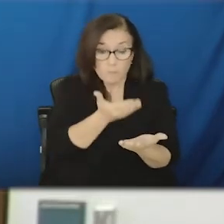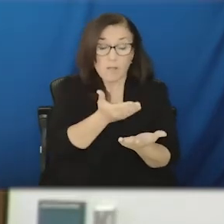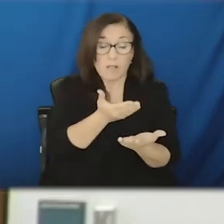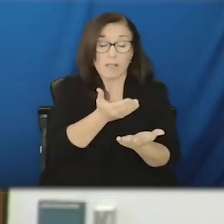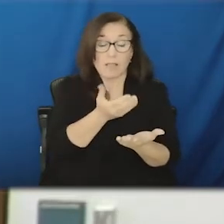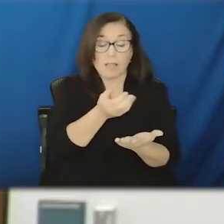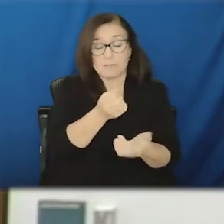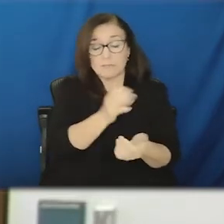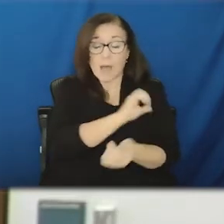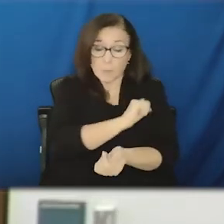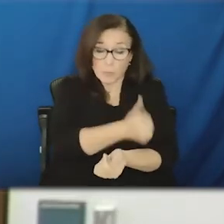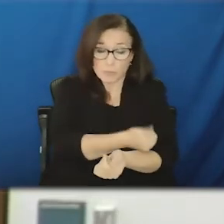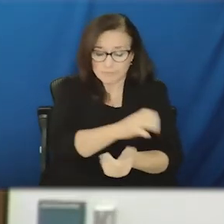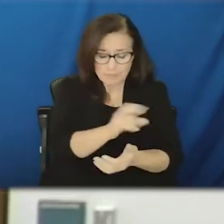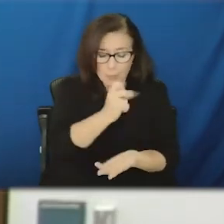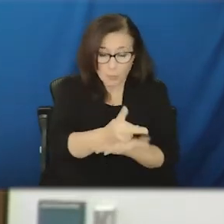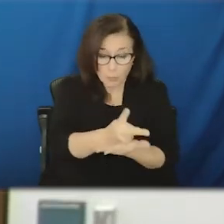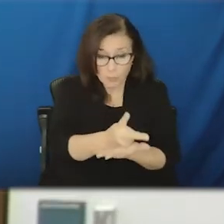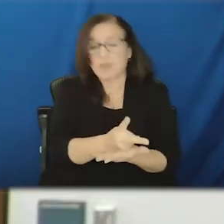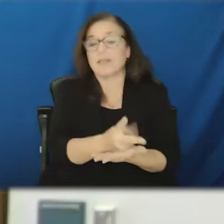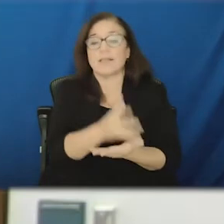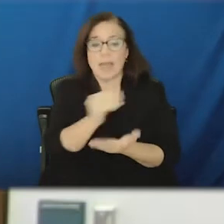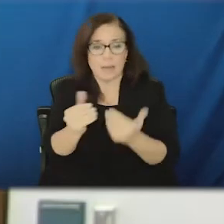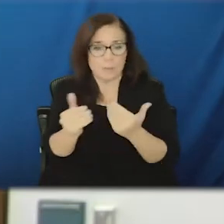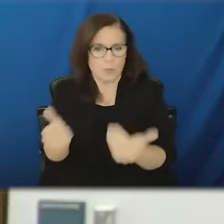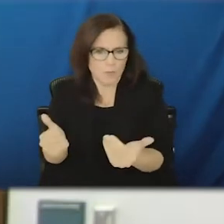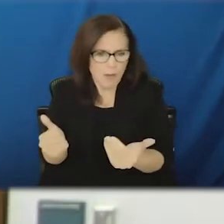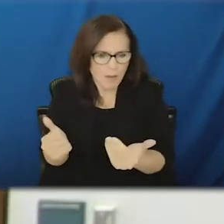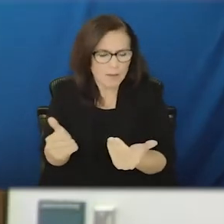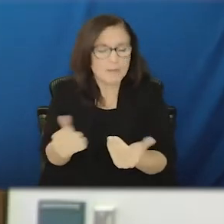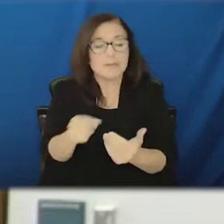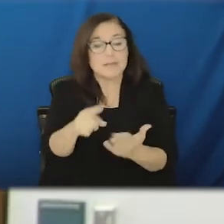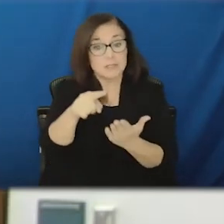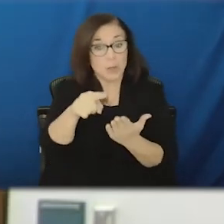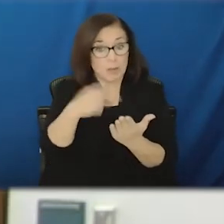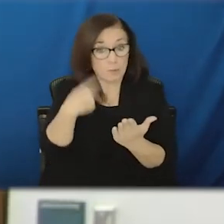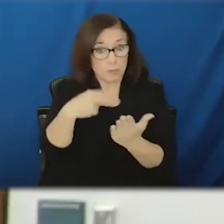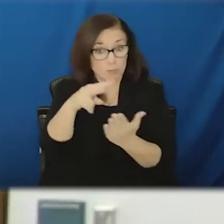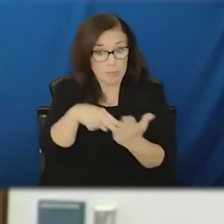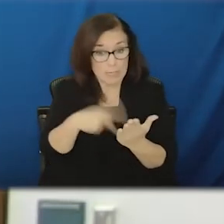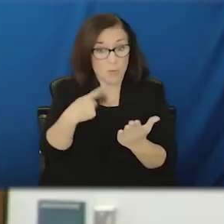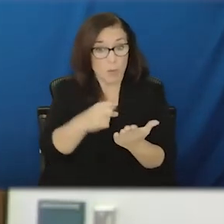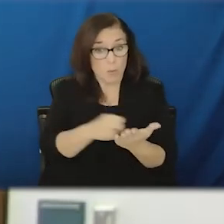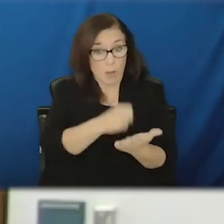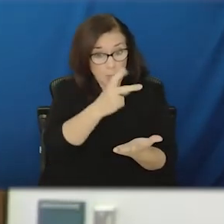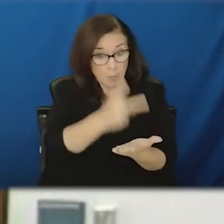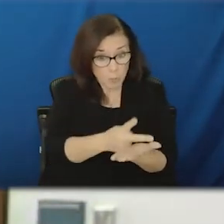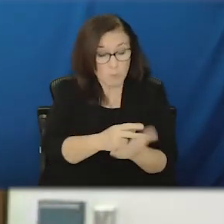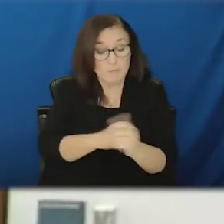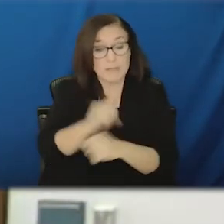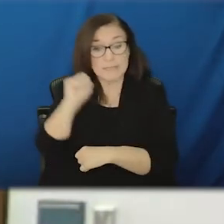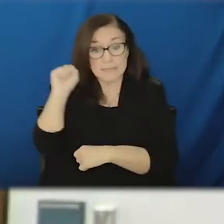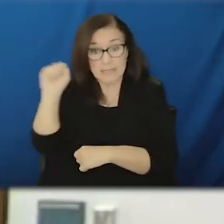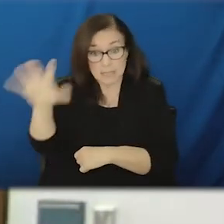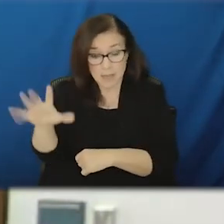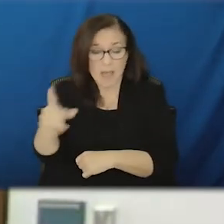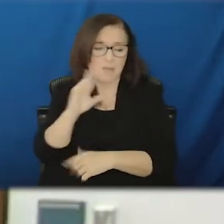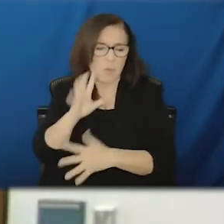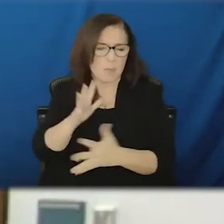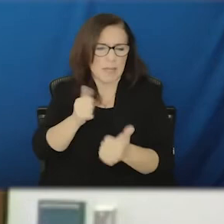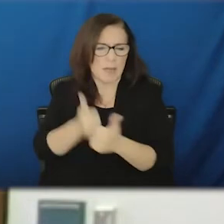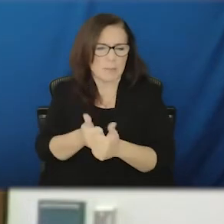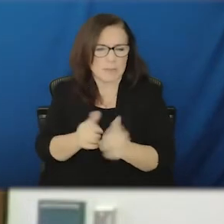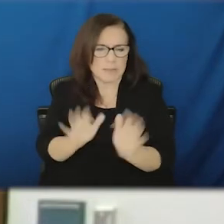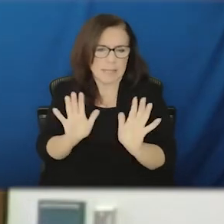of the positions will be recognizable to you. We want to get this accurate, send it off, and we'll be up to date on our conflict of interest code.